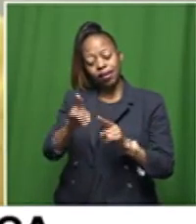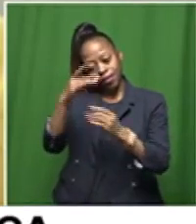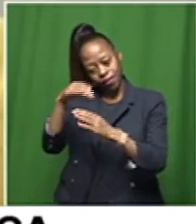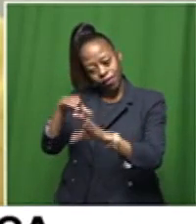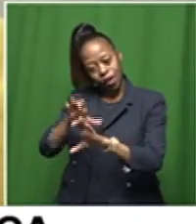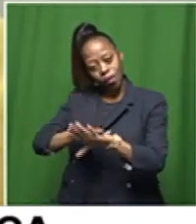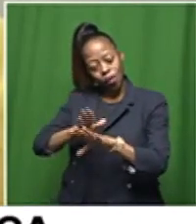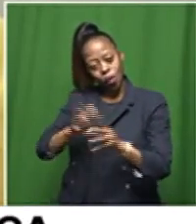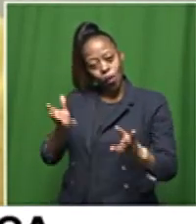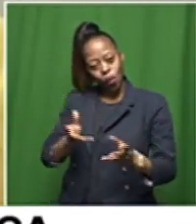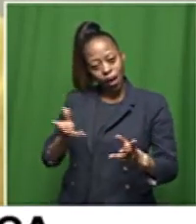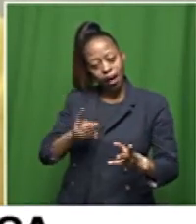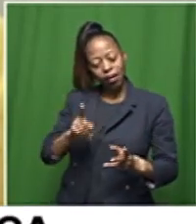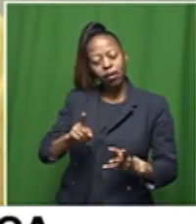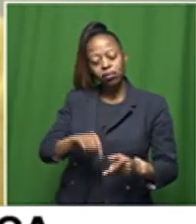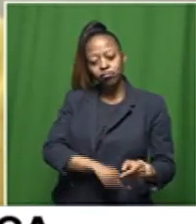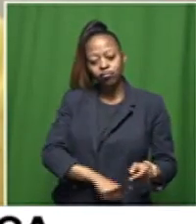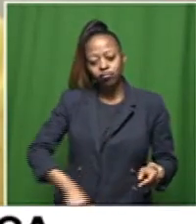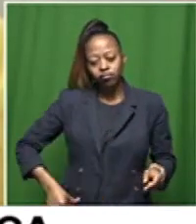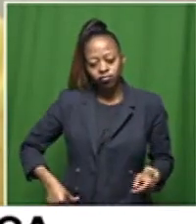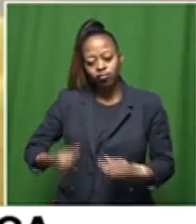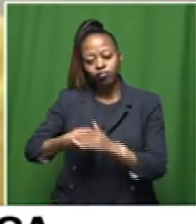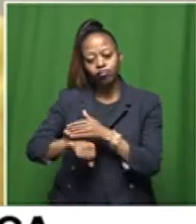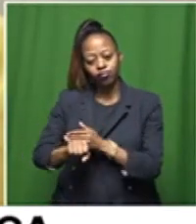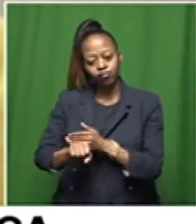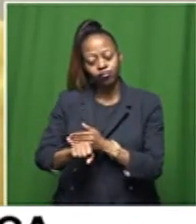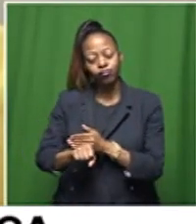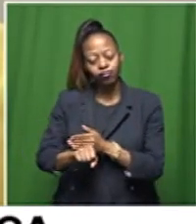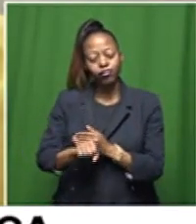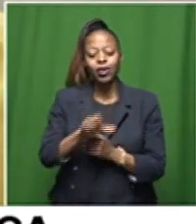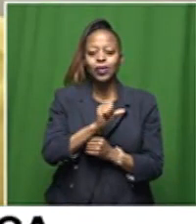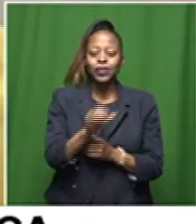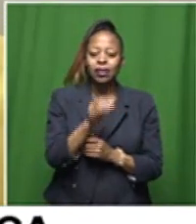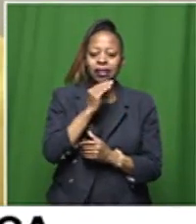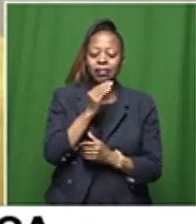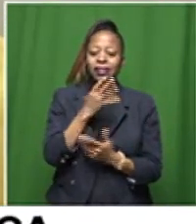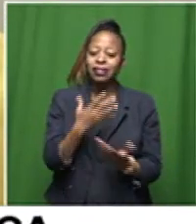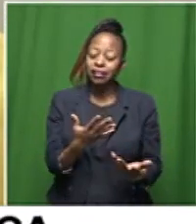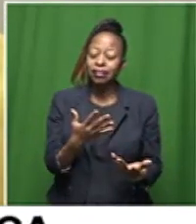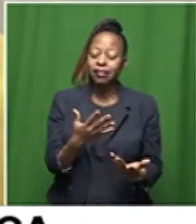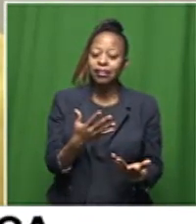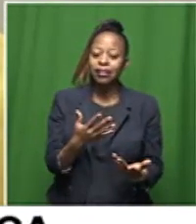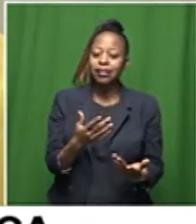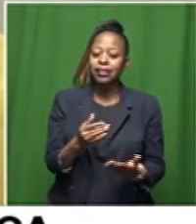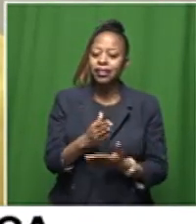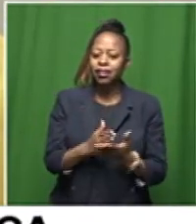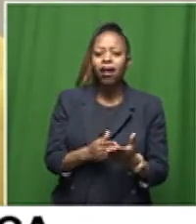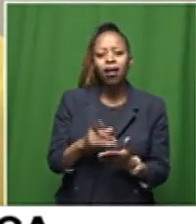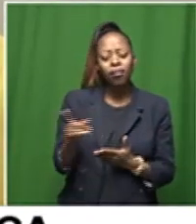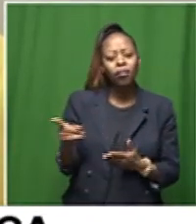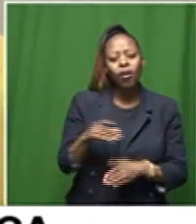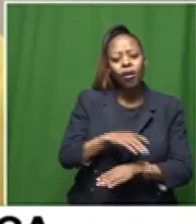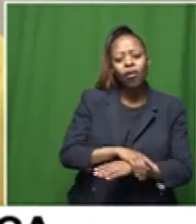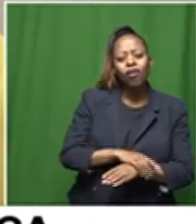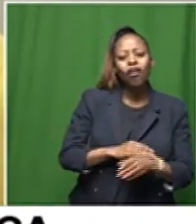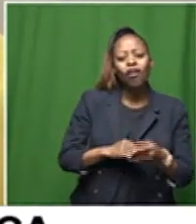focuses on cesarean section to address those. With regard to orthopedics, I was listening to Dr.